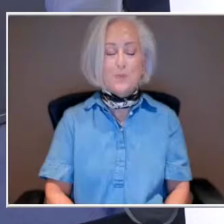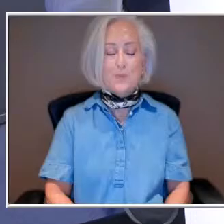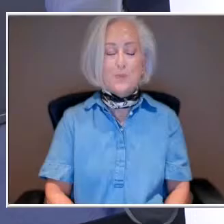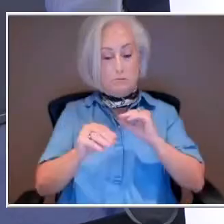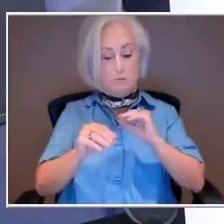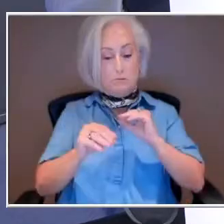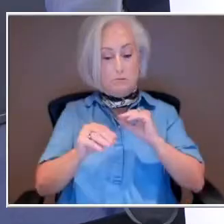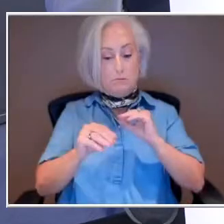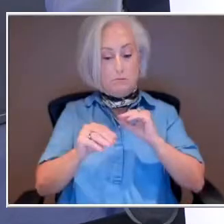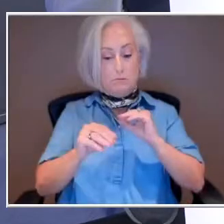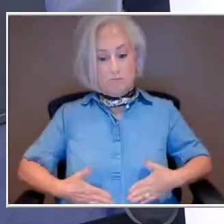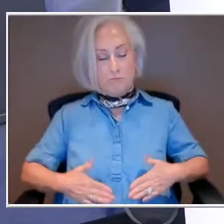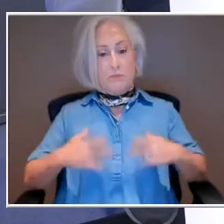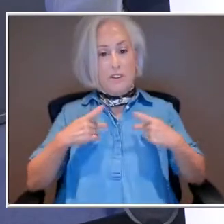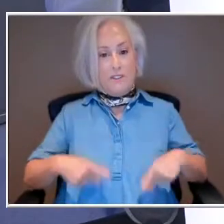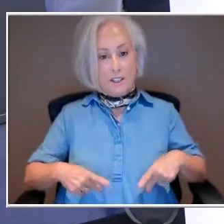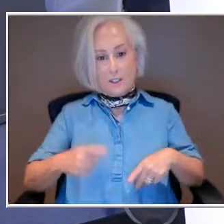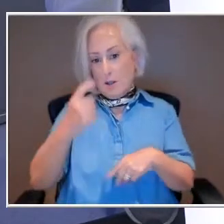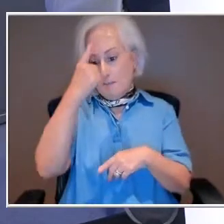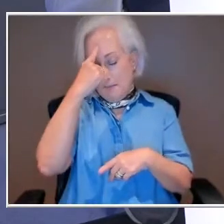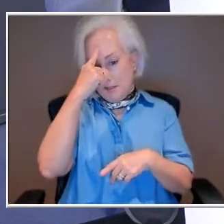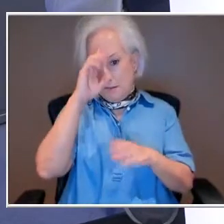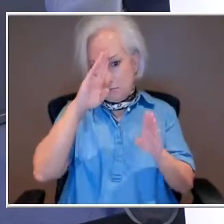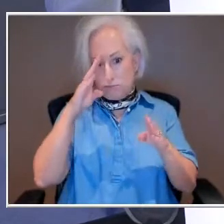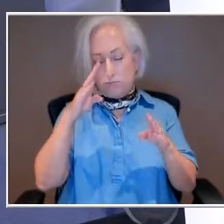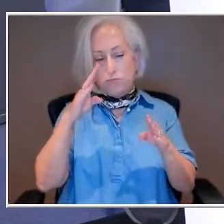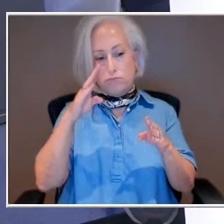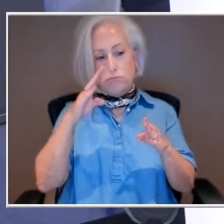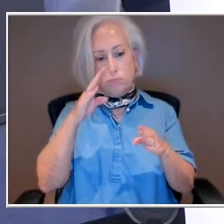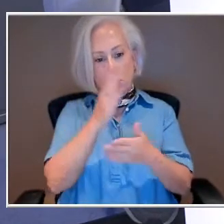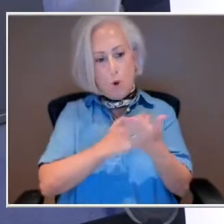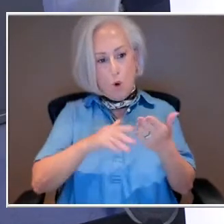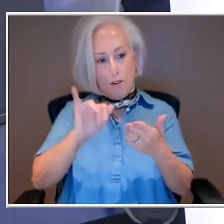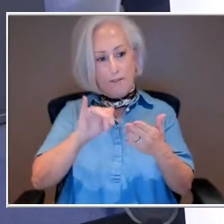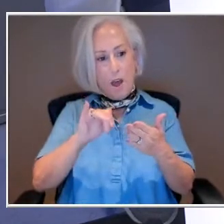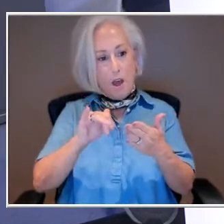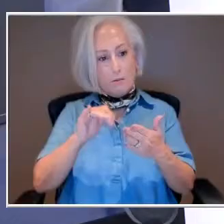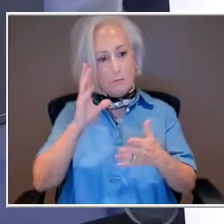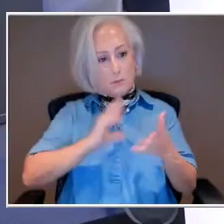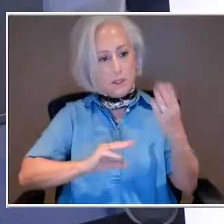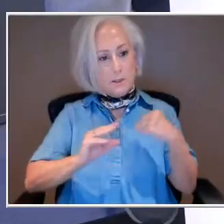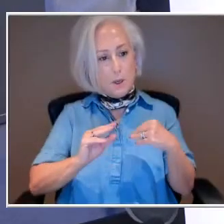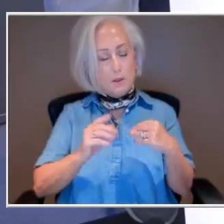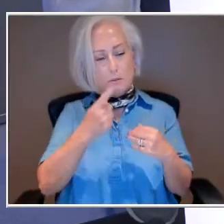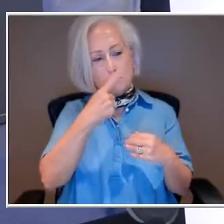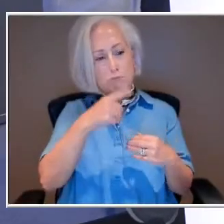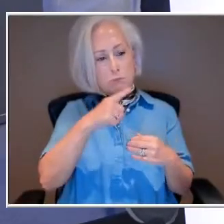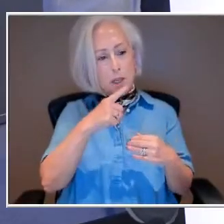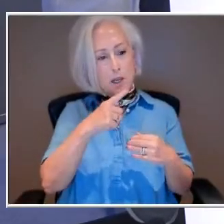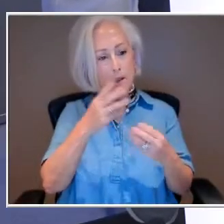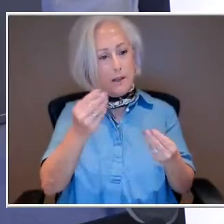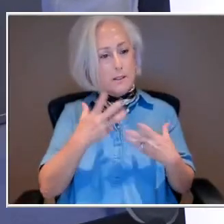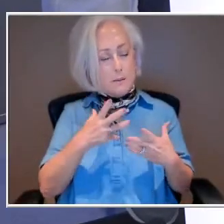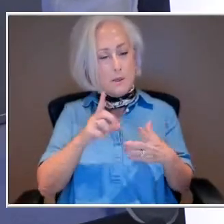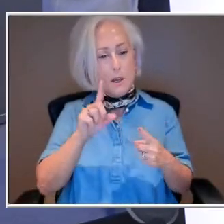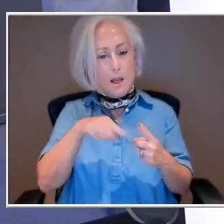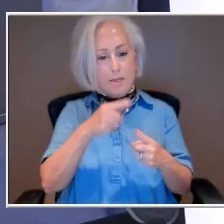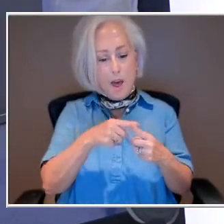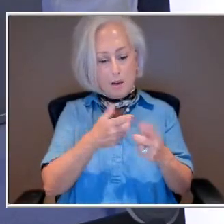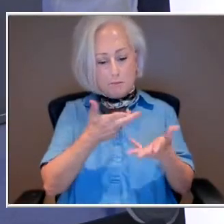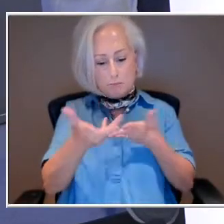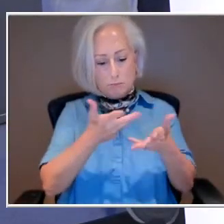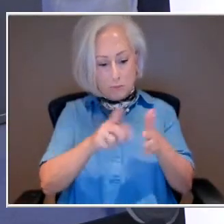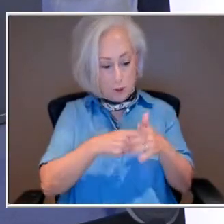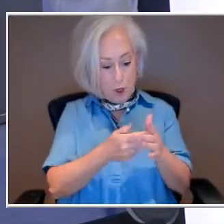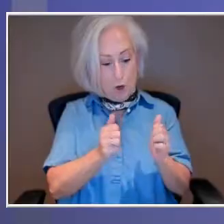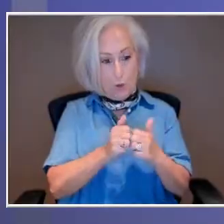journey. Explain the process for reconstruction. Kind of when does that start, and those conversations with Dr. Wagner and the